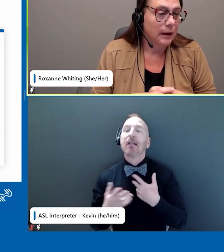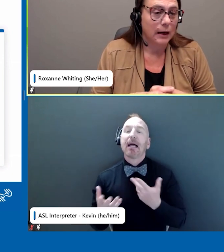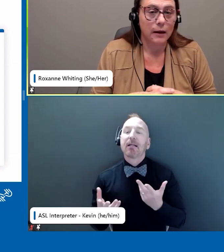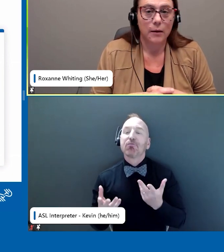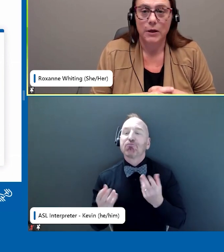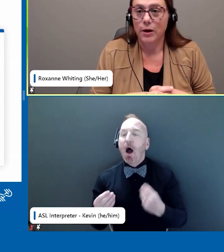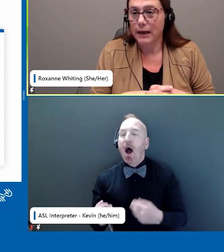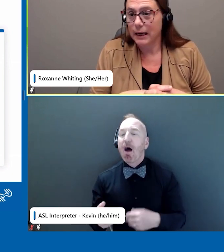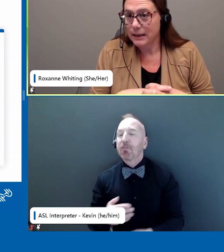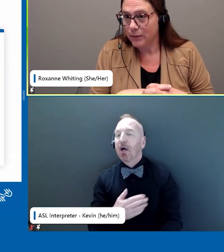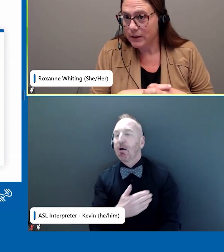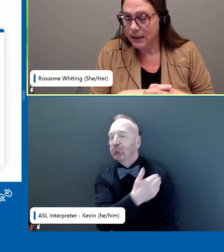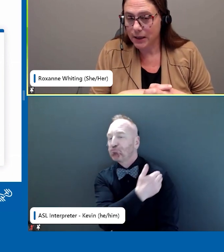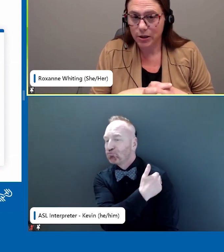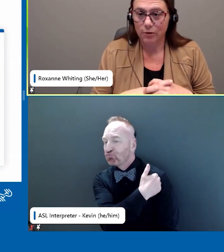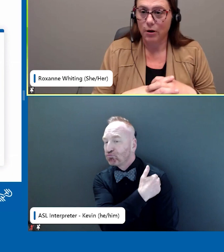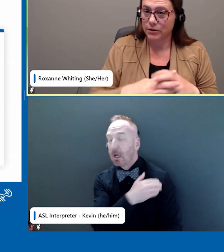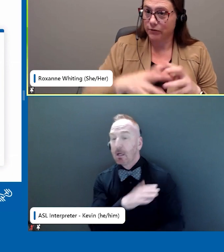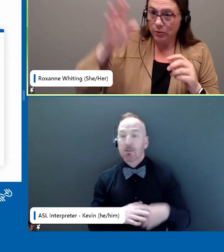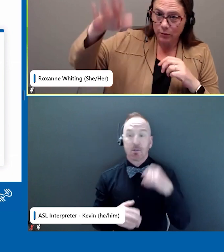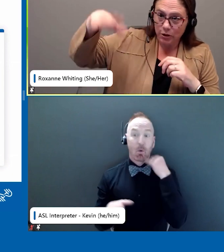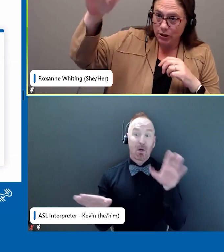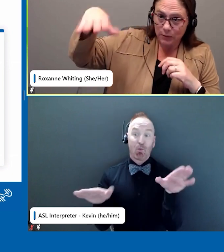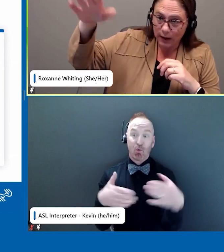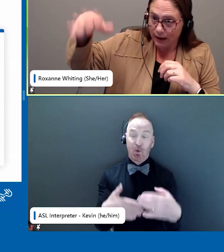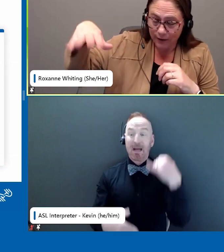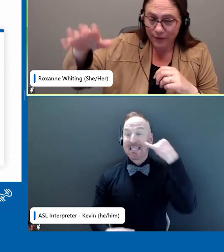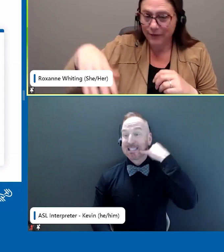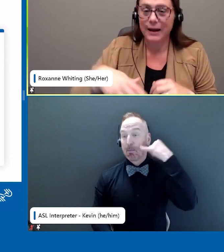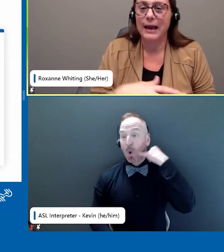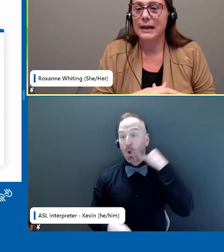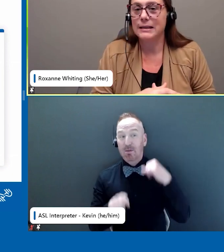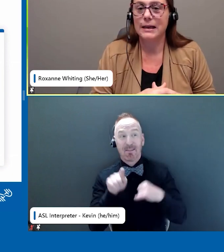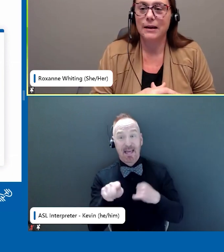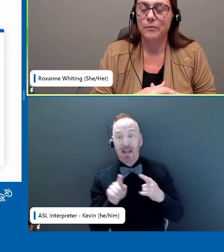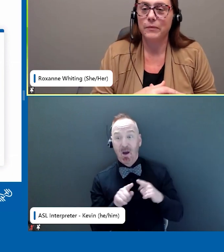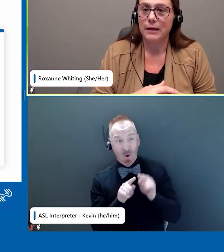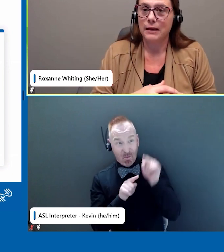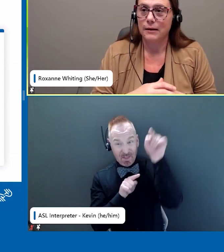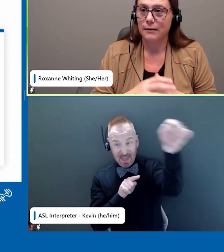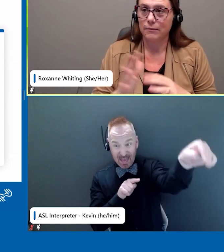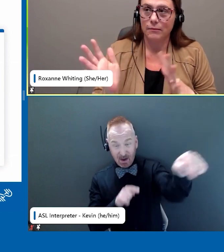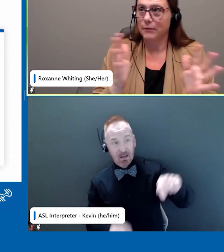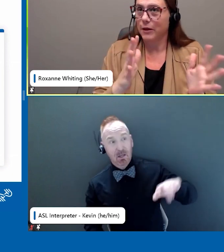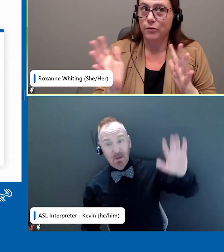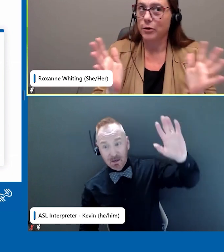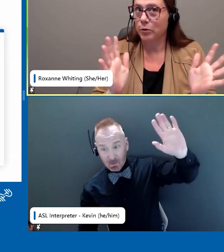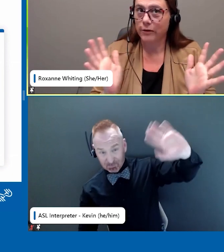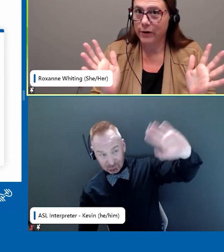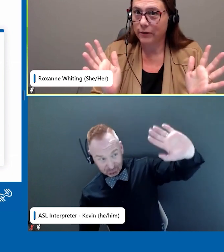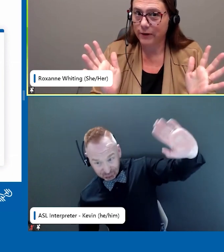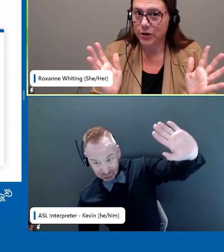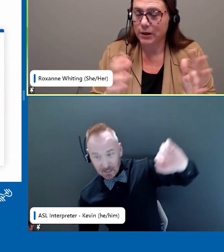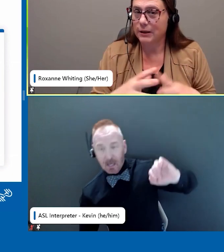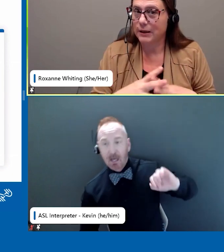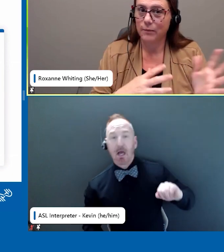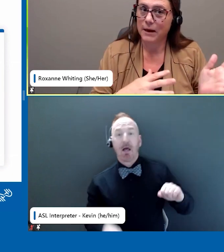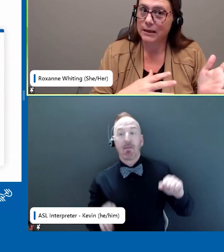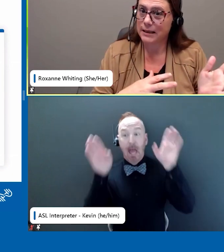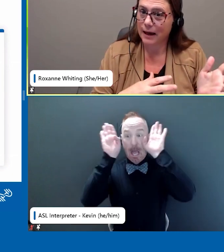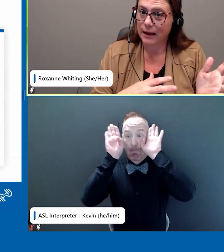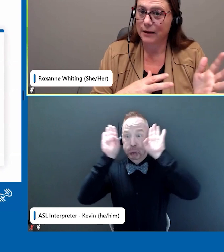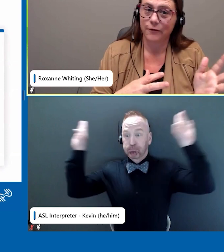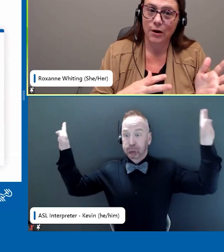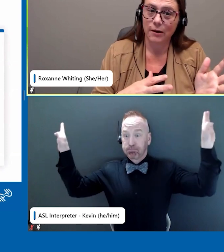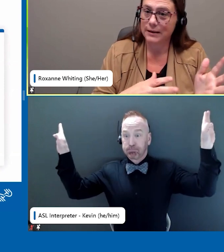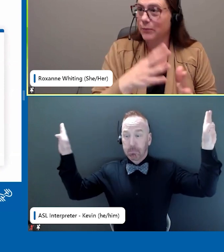room and trying to get someone's attention across the room, you would just wave and through their peripheral vision, they might